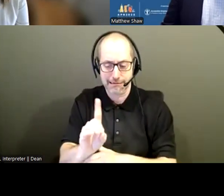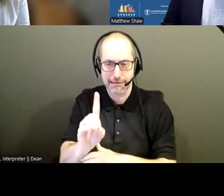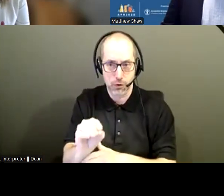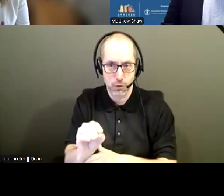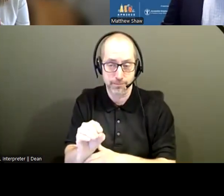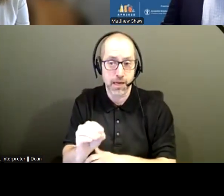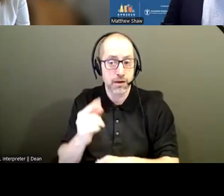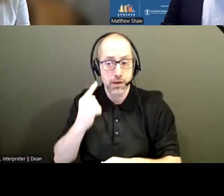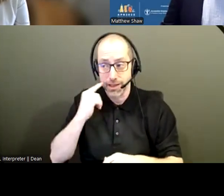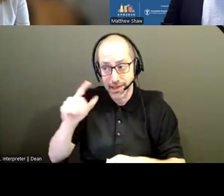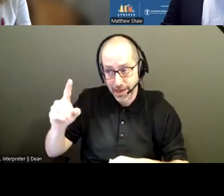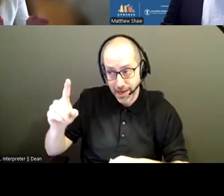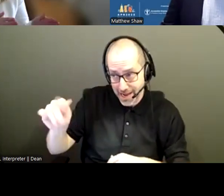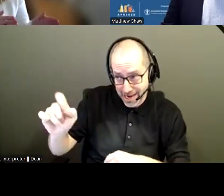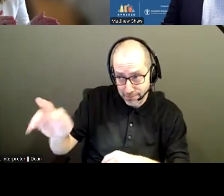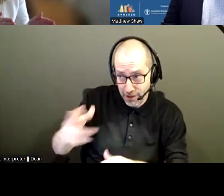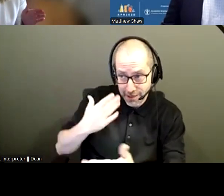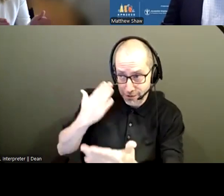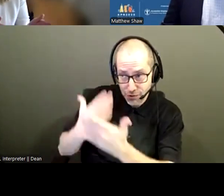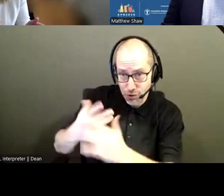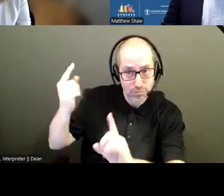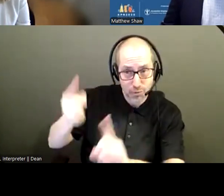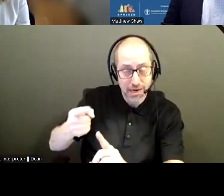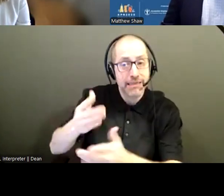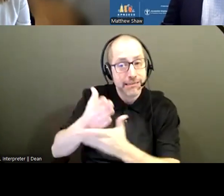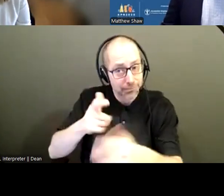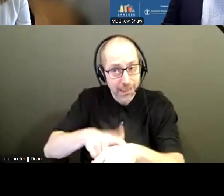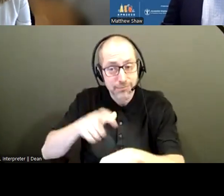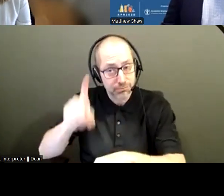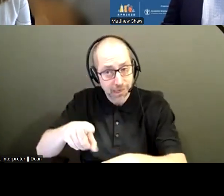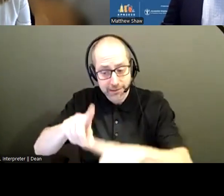great point, Amber. First, sometimes you just have to take a step back and go,